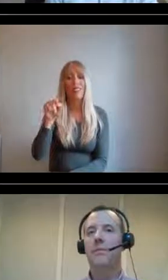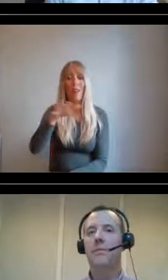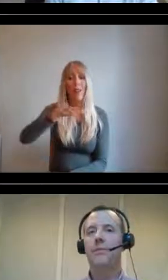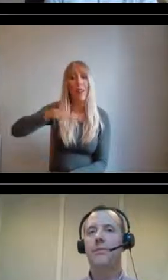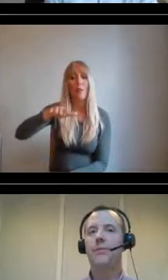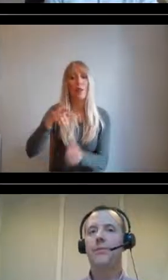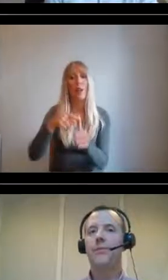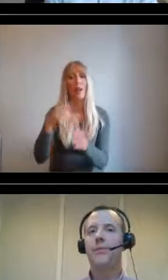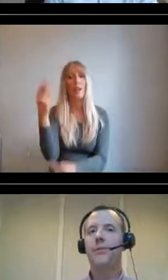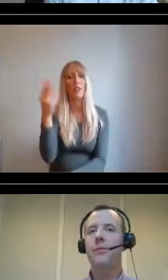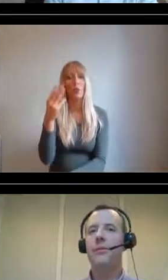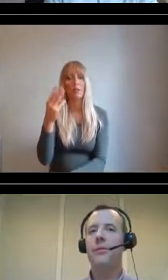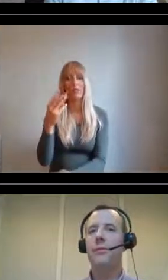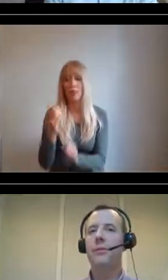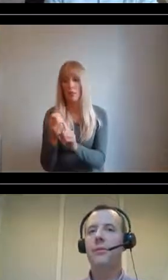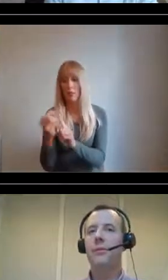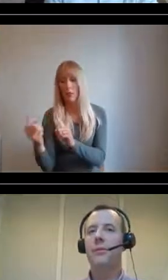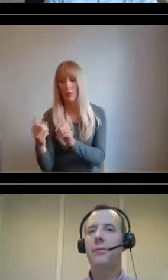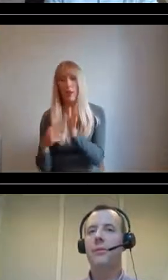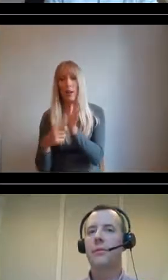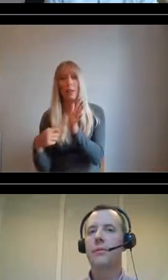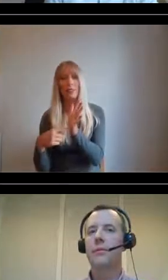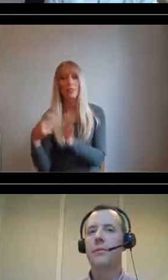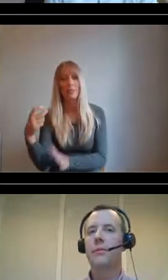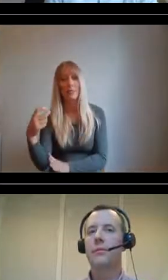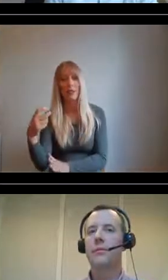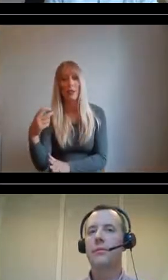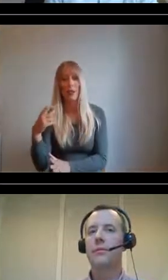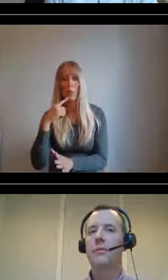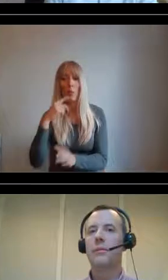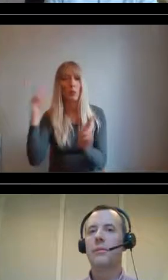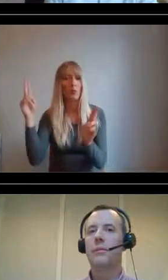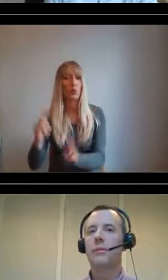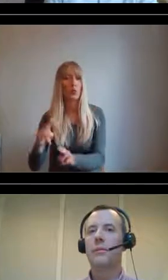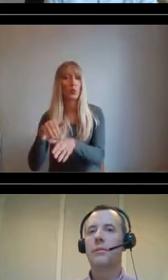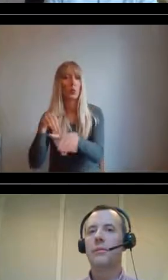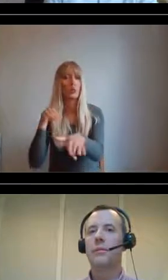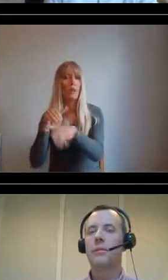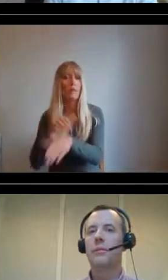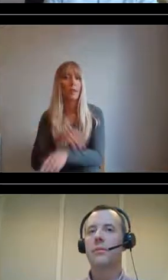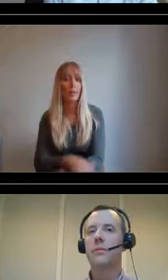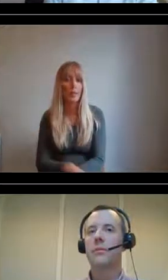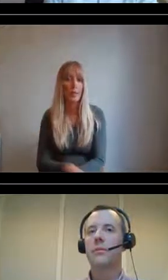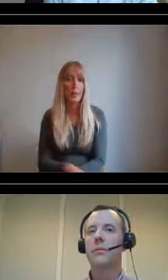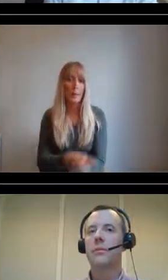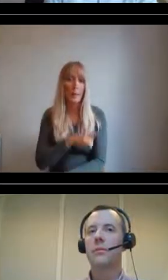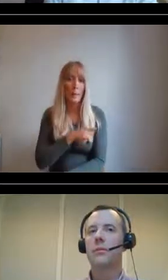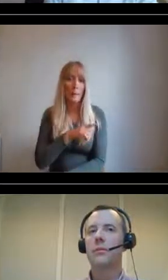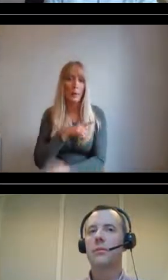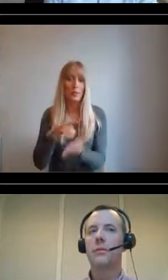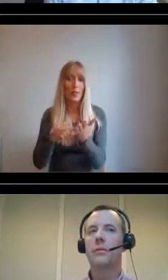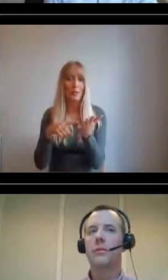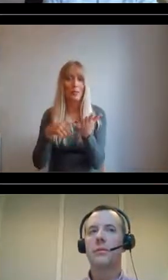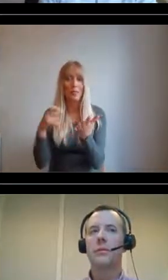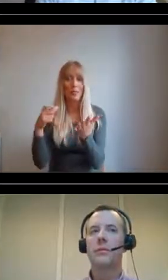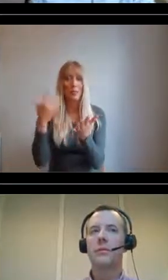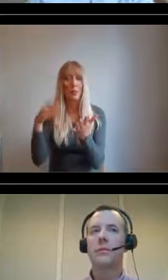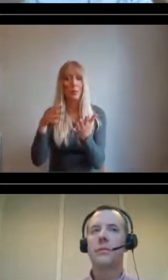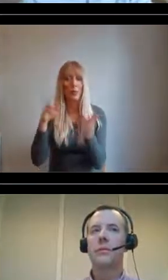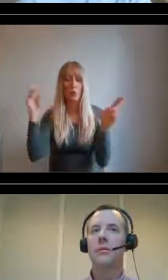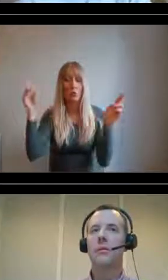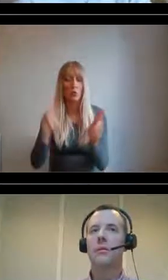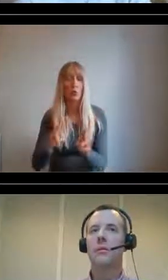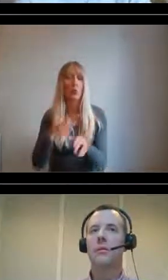between LTC and junction 30 will have less traffic on it because LTC has removed that traffic. Any traffic